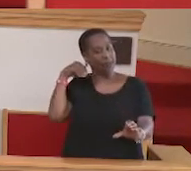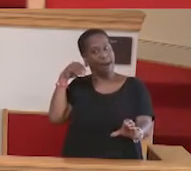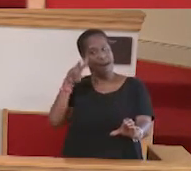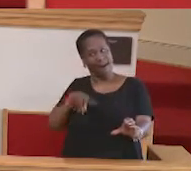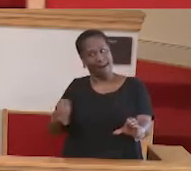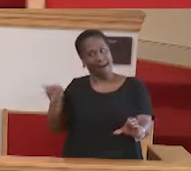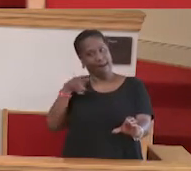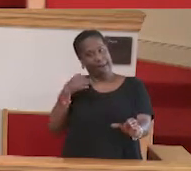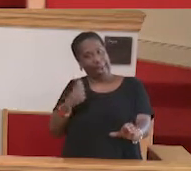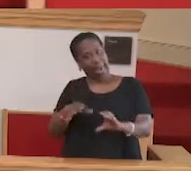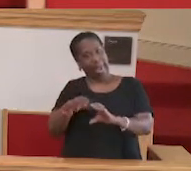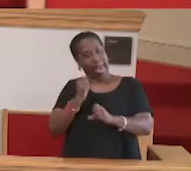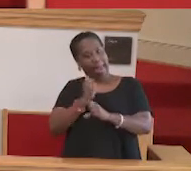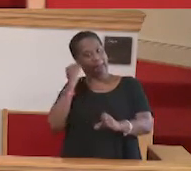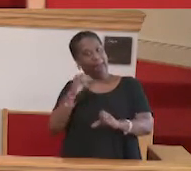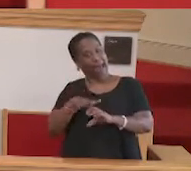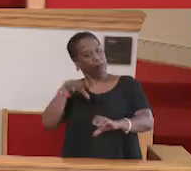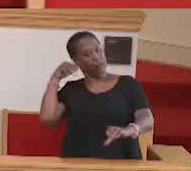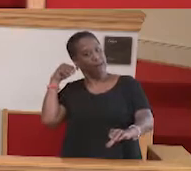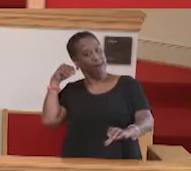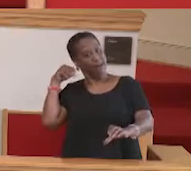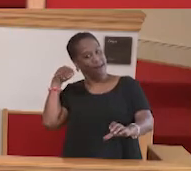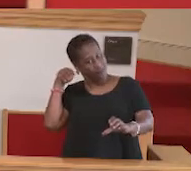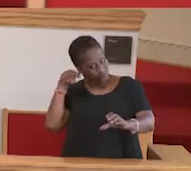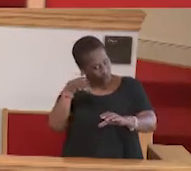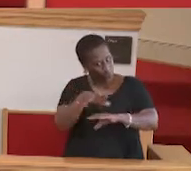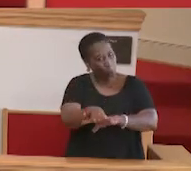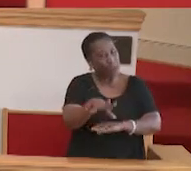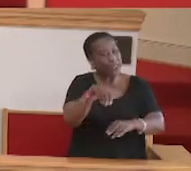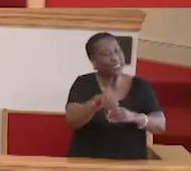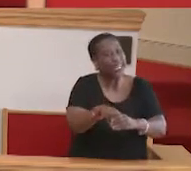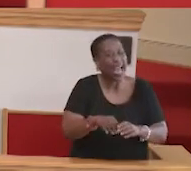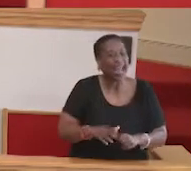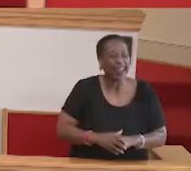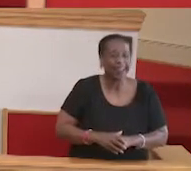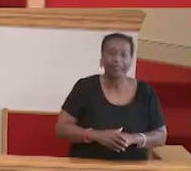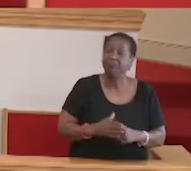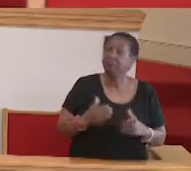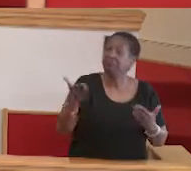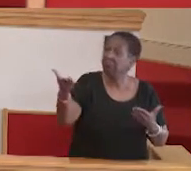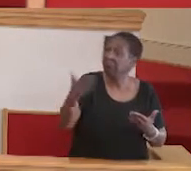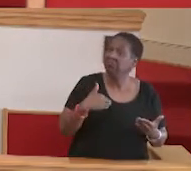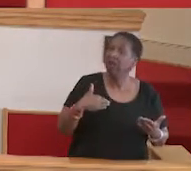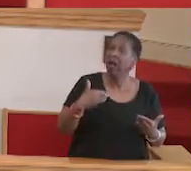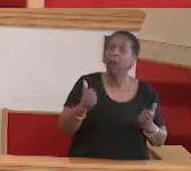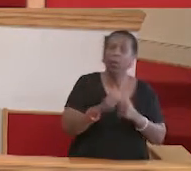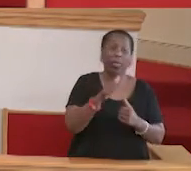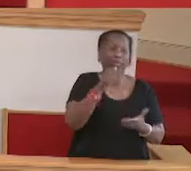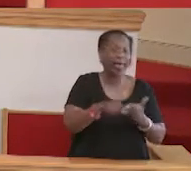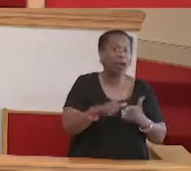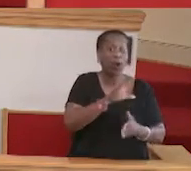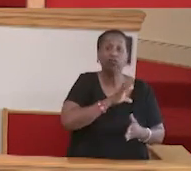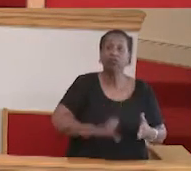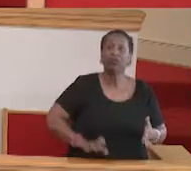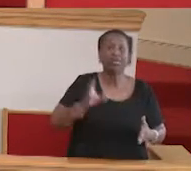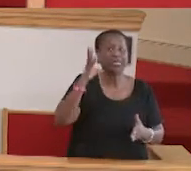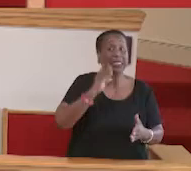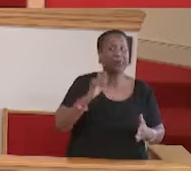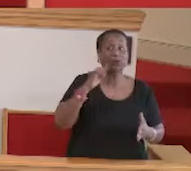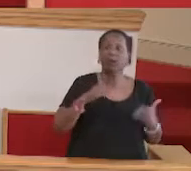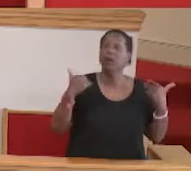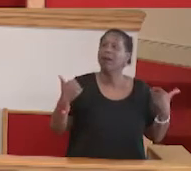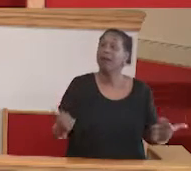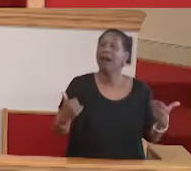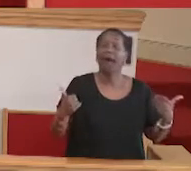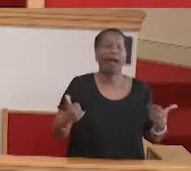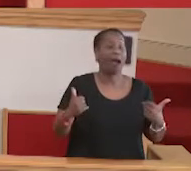we encourage you to come. By letter or by your Christian experience, this is the